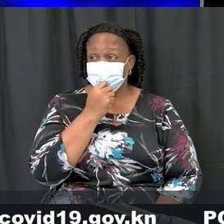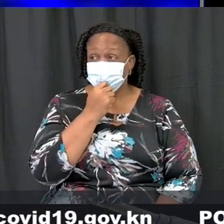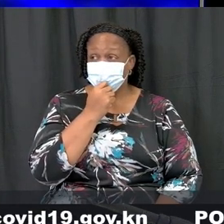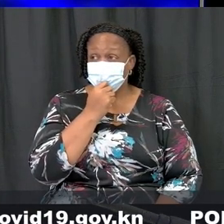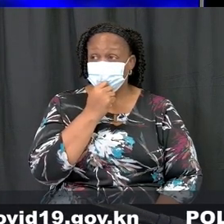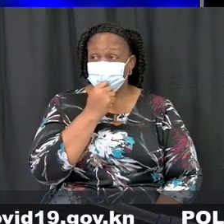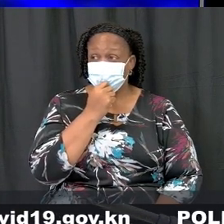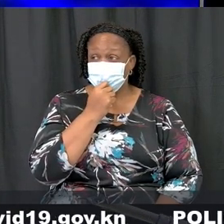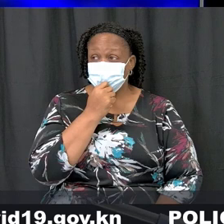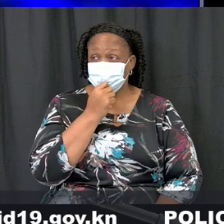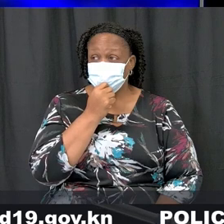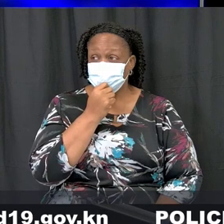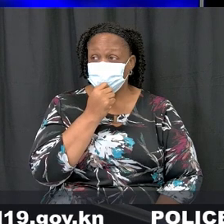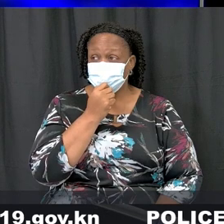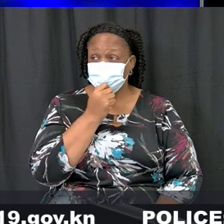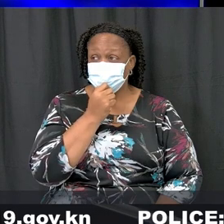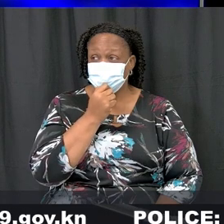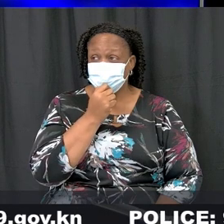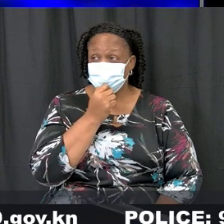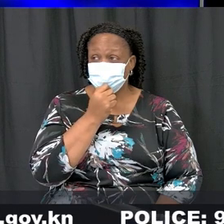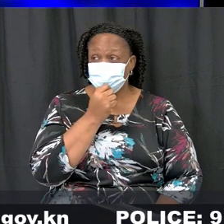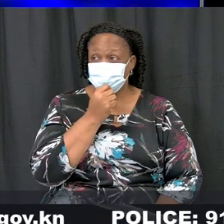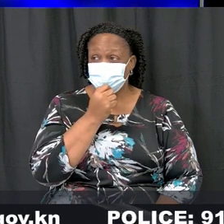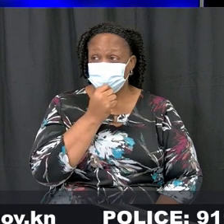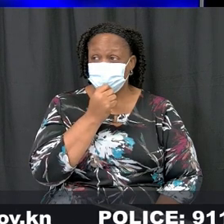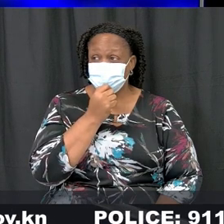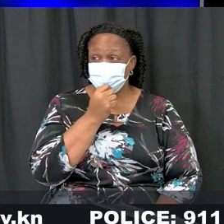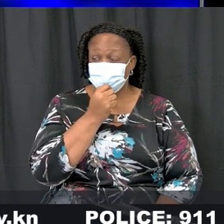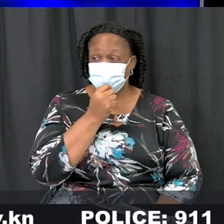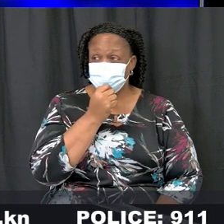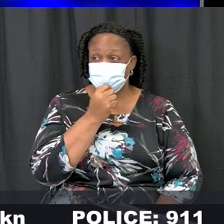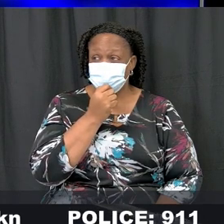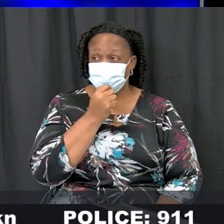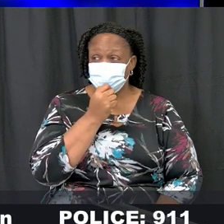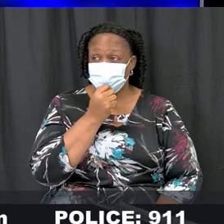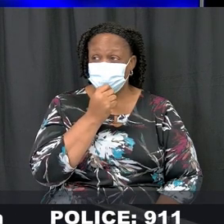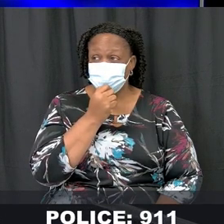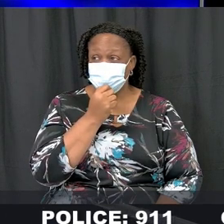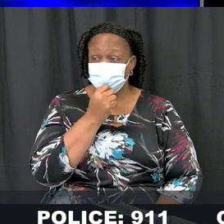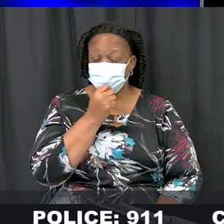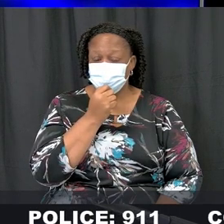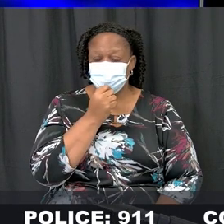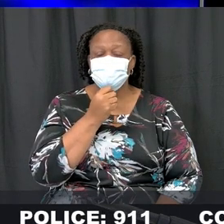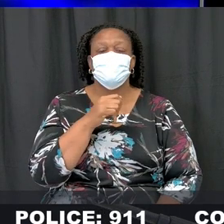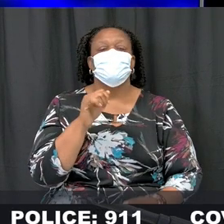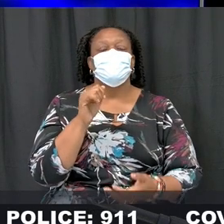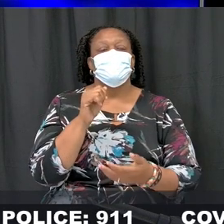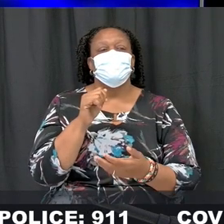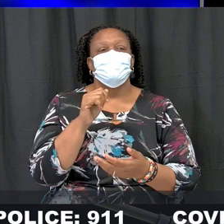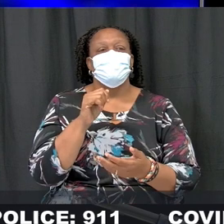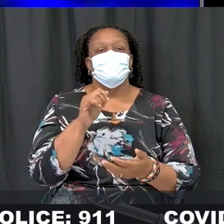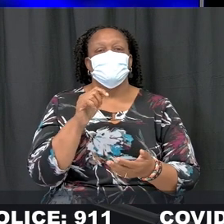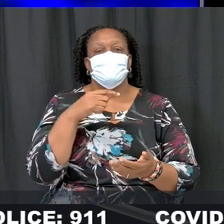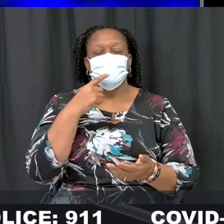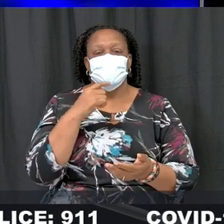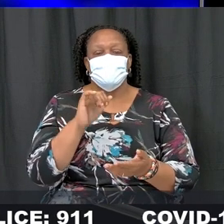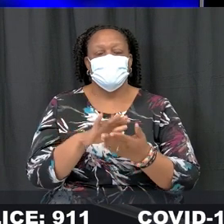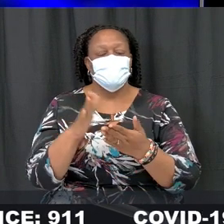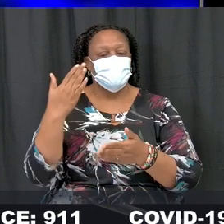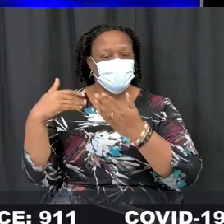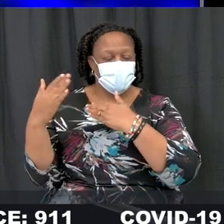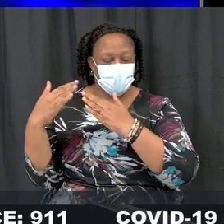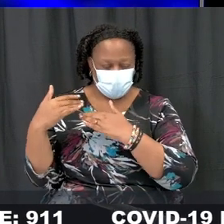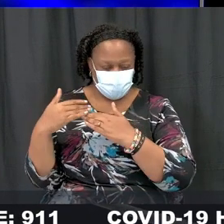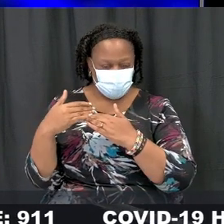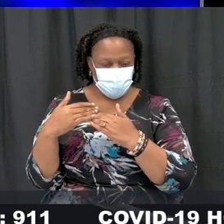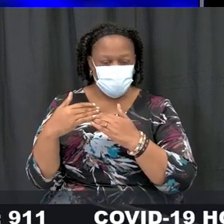to the health and safety of the very person too that naturally is being removed. What was agreed, based on an agreement between